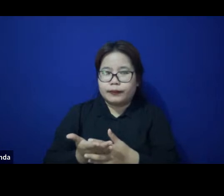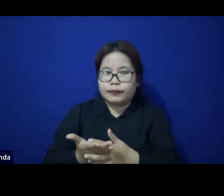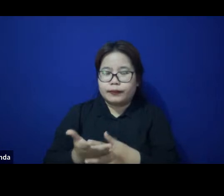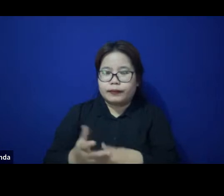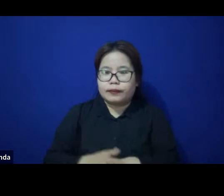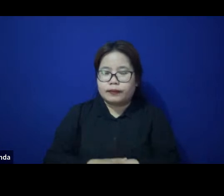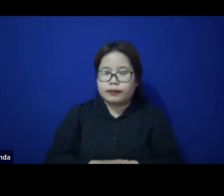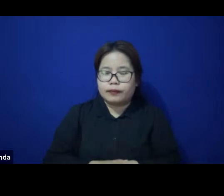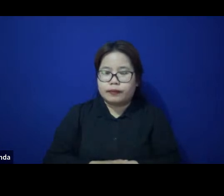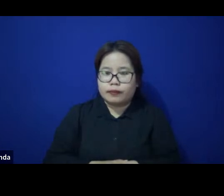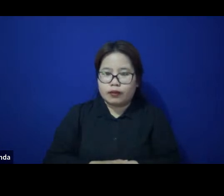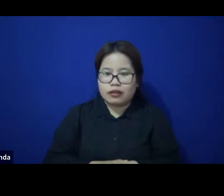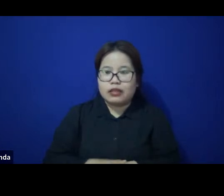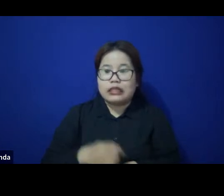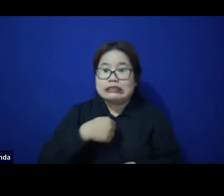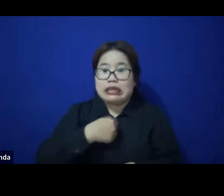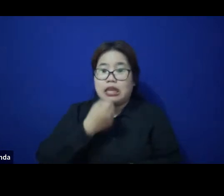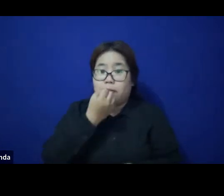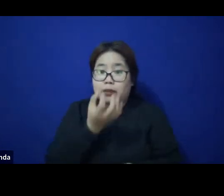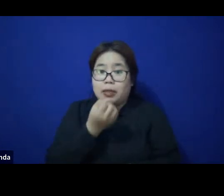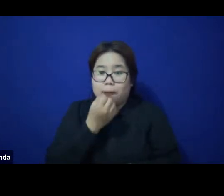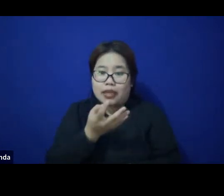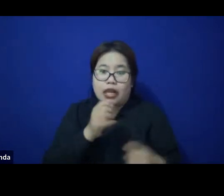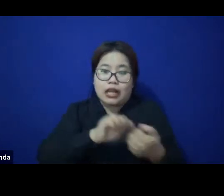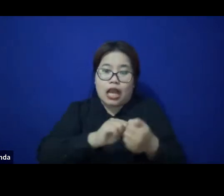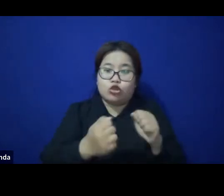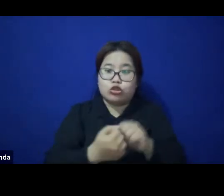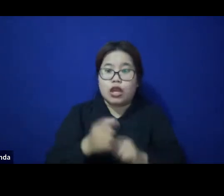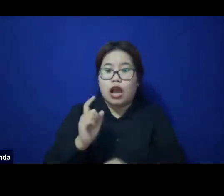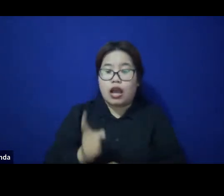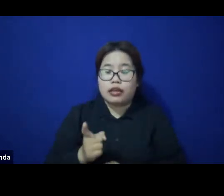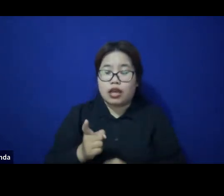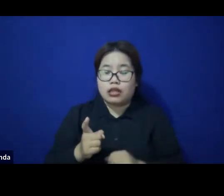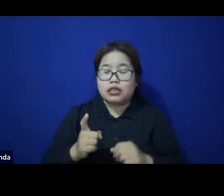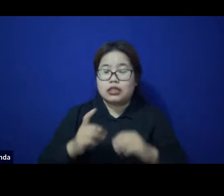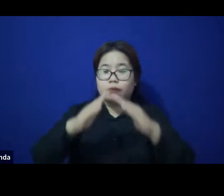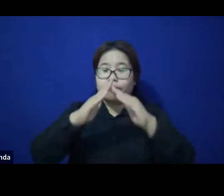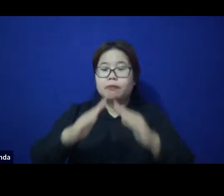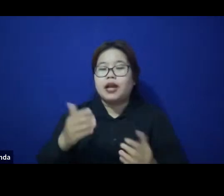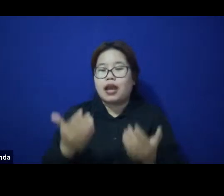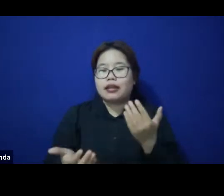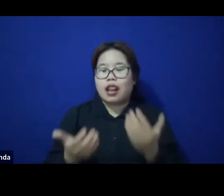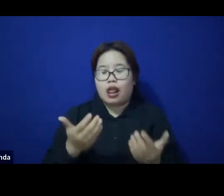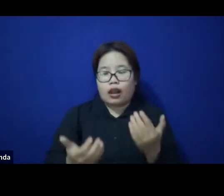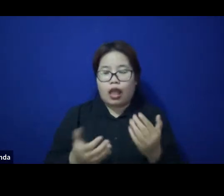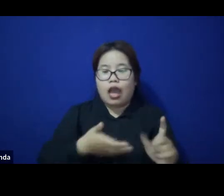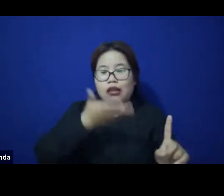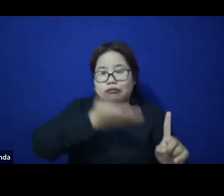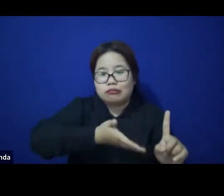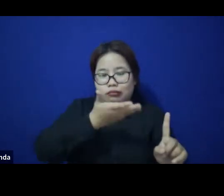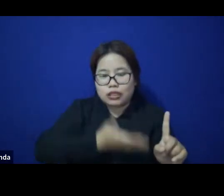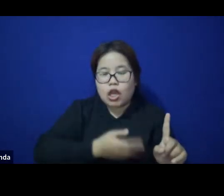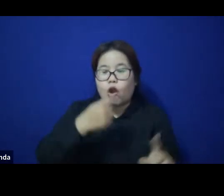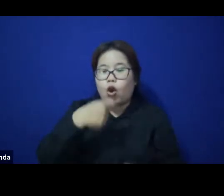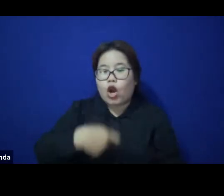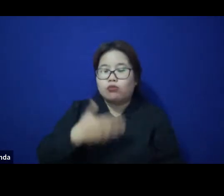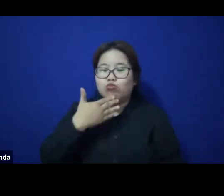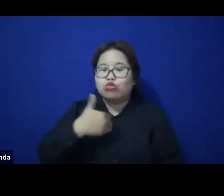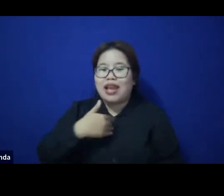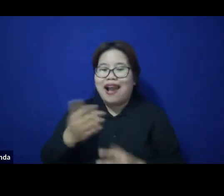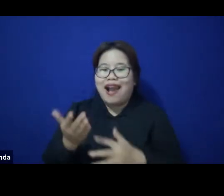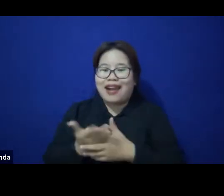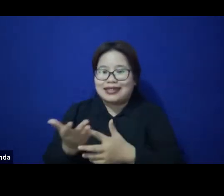the tribunal who was deciding it found. This person had access to a dentist who